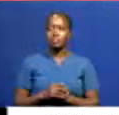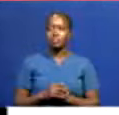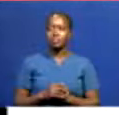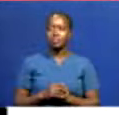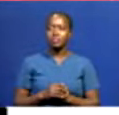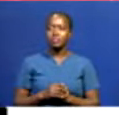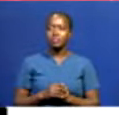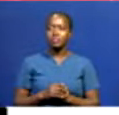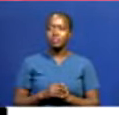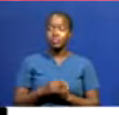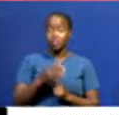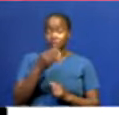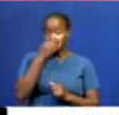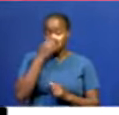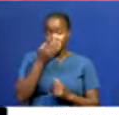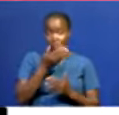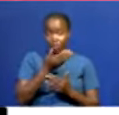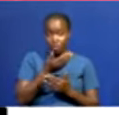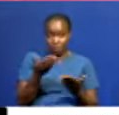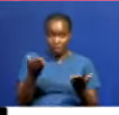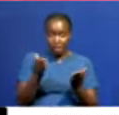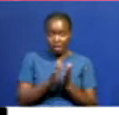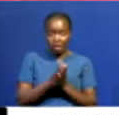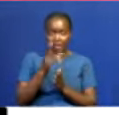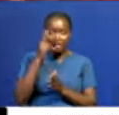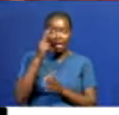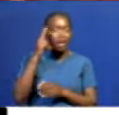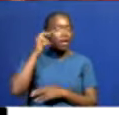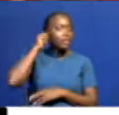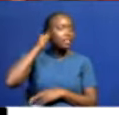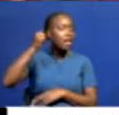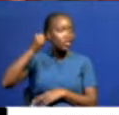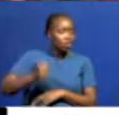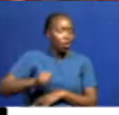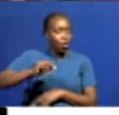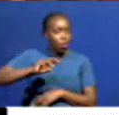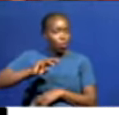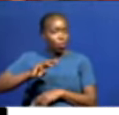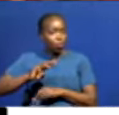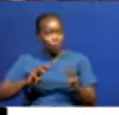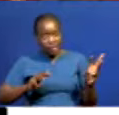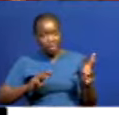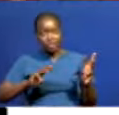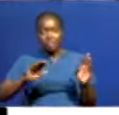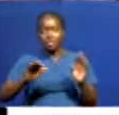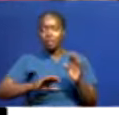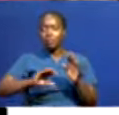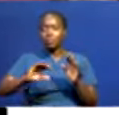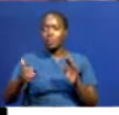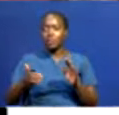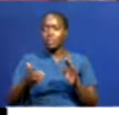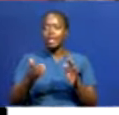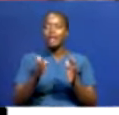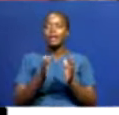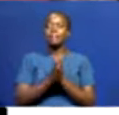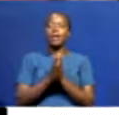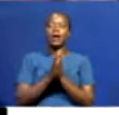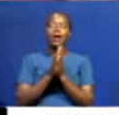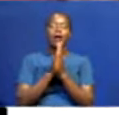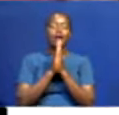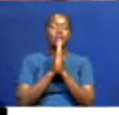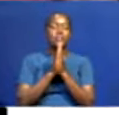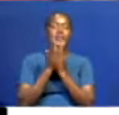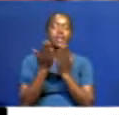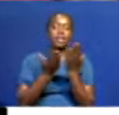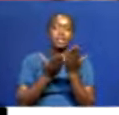President William Ruto was in Leshuta area of Narok West, sub-county Narok County, to attend the Thanksgiving service of Environment Cabinet Secretary Soipan